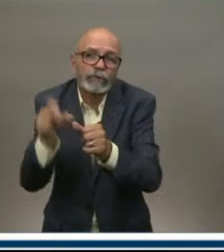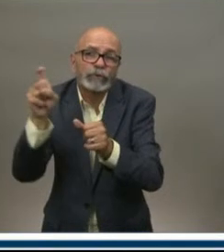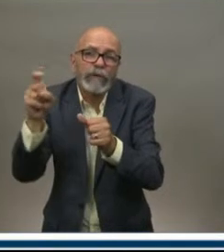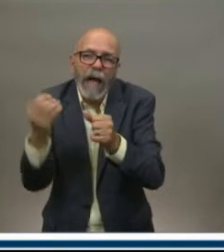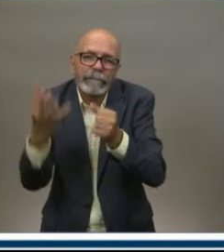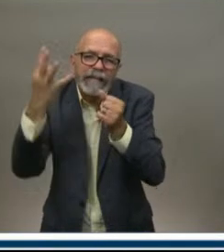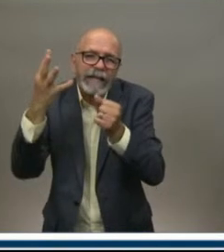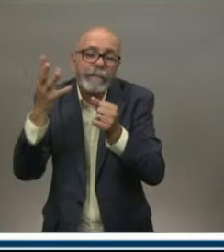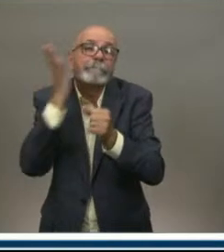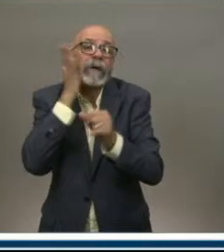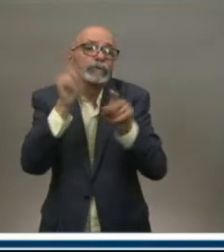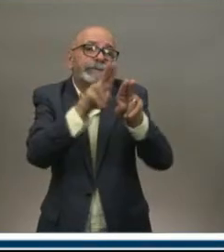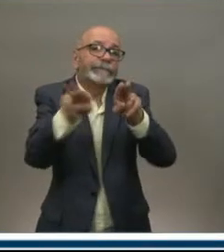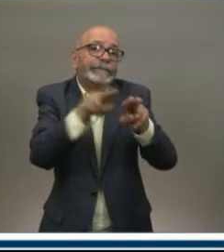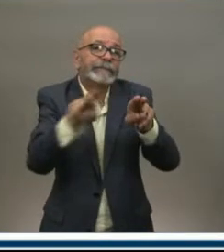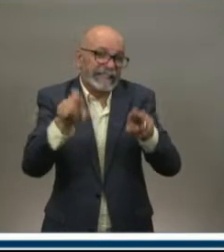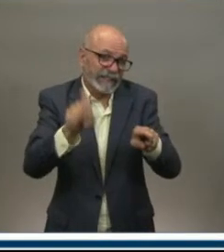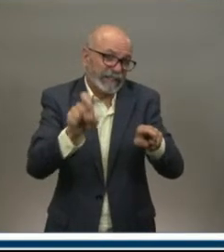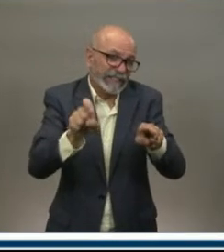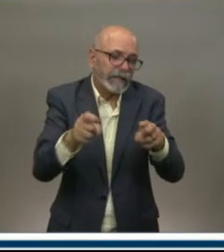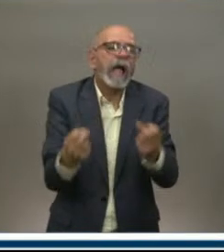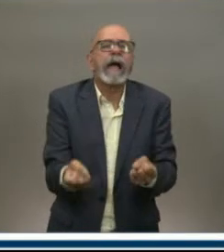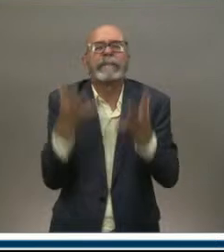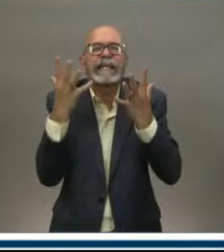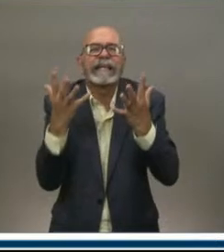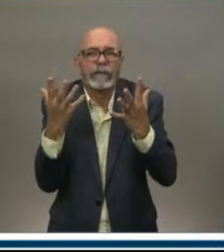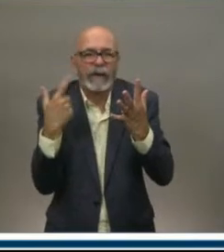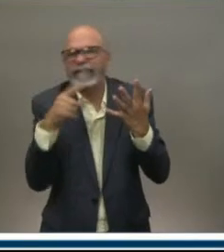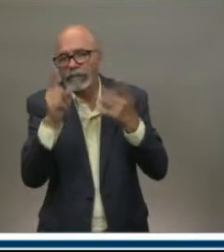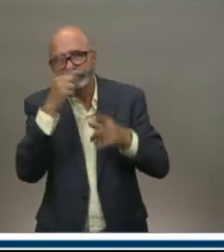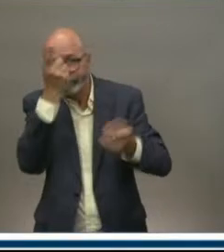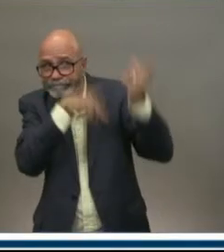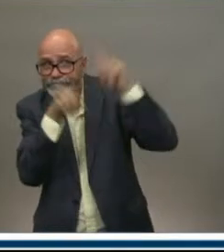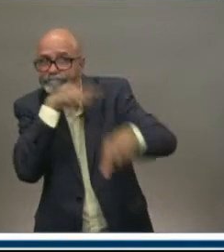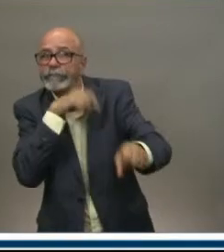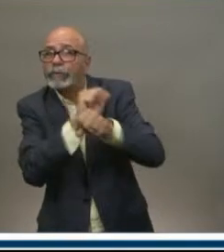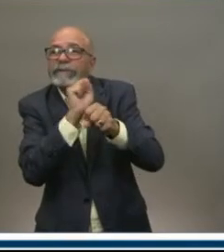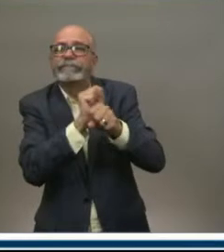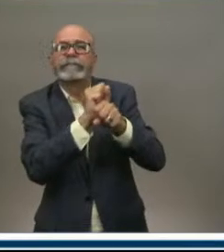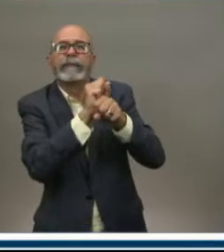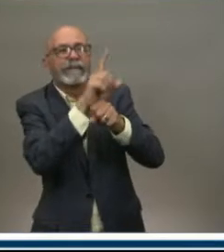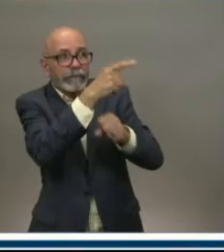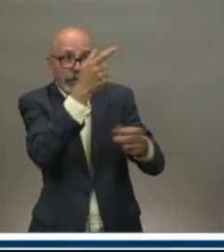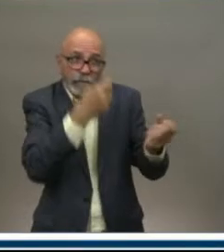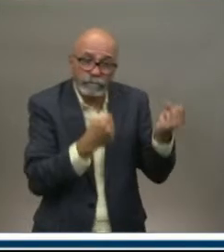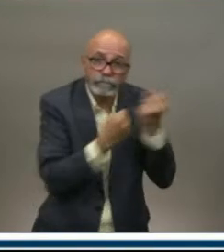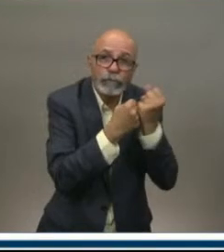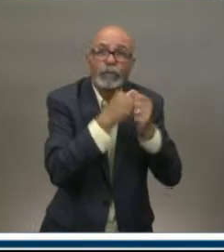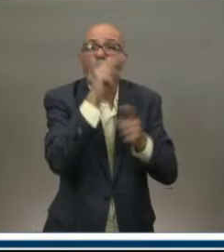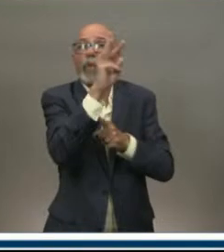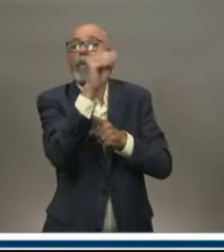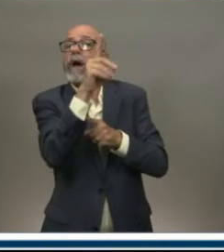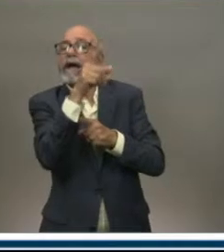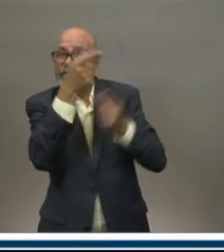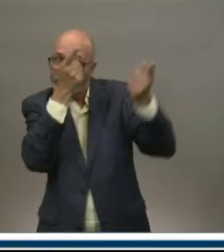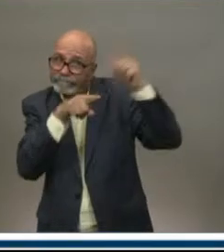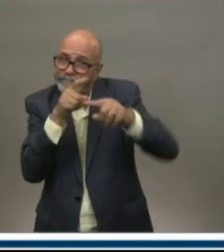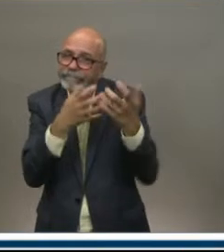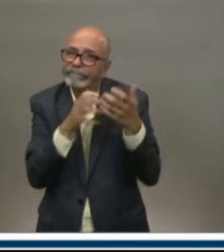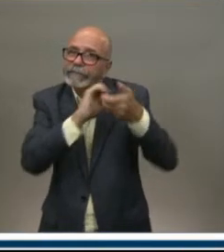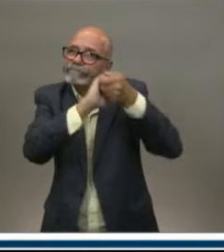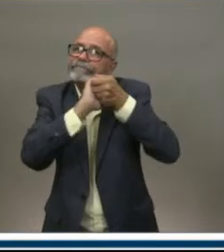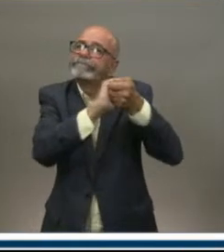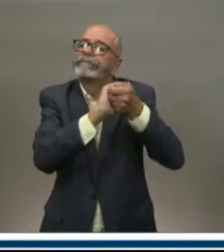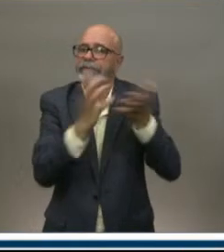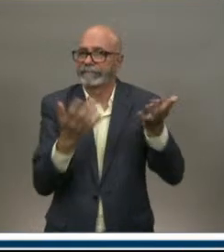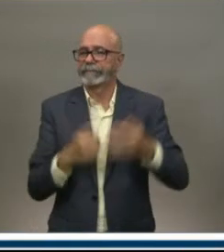with Northwood to determine what implications that would have for them as well. Next, we'll go to